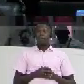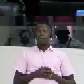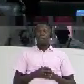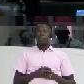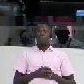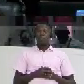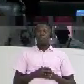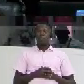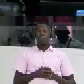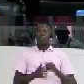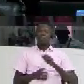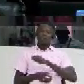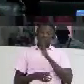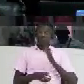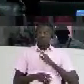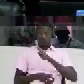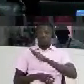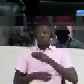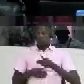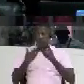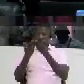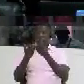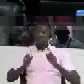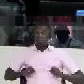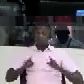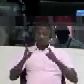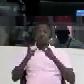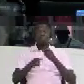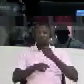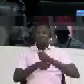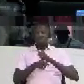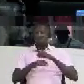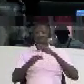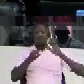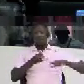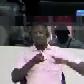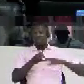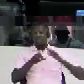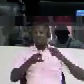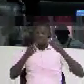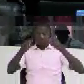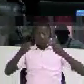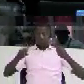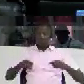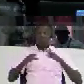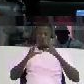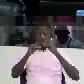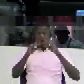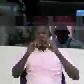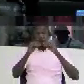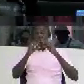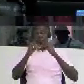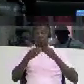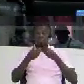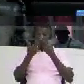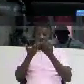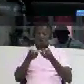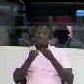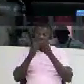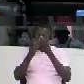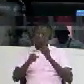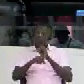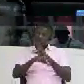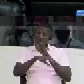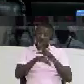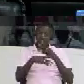laaj. And you will also be given an opportunity to make any final statements. bu ko defee nag ñu dal di la jox yow tamit nga joxe sa ay kàddu yu